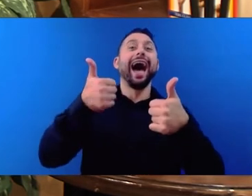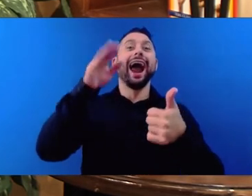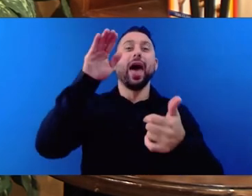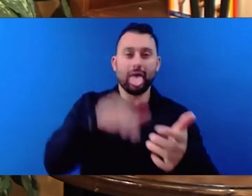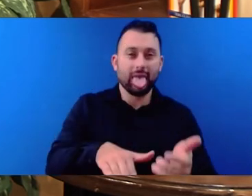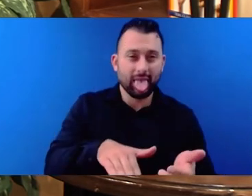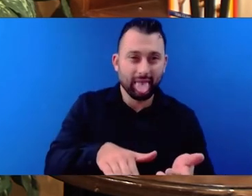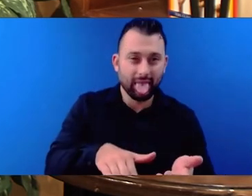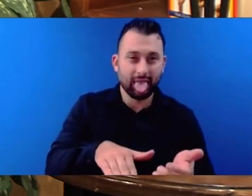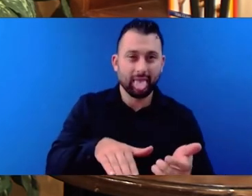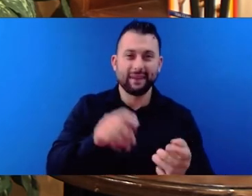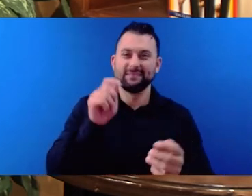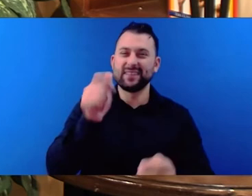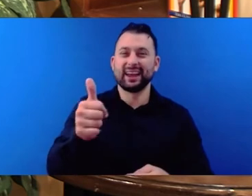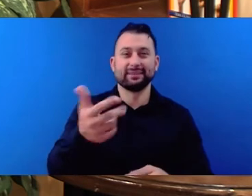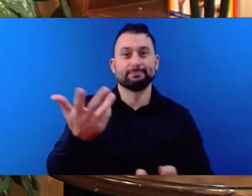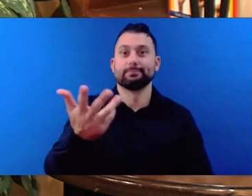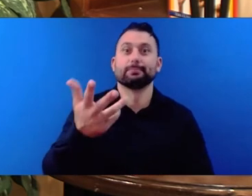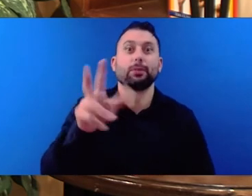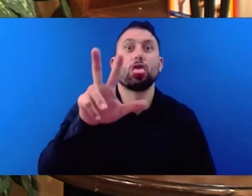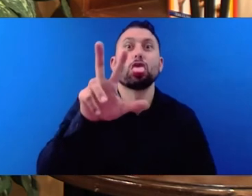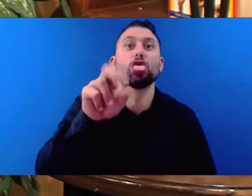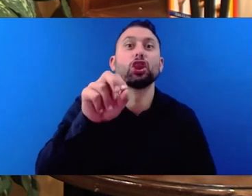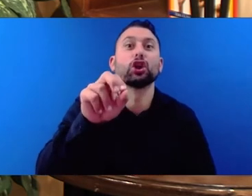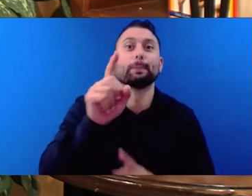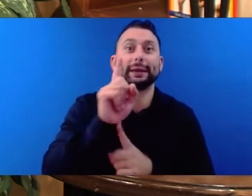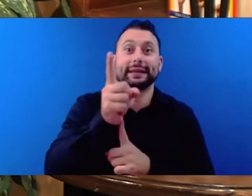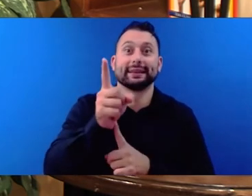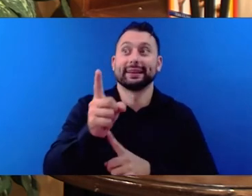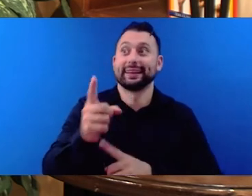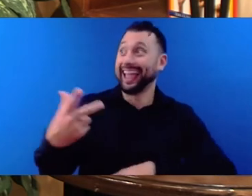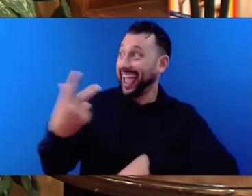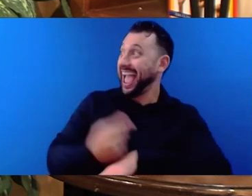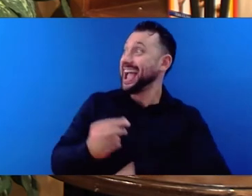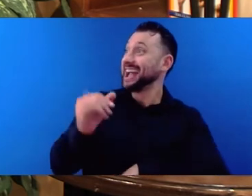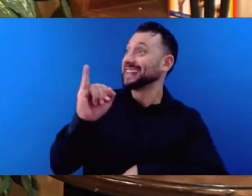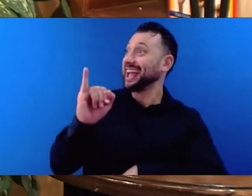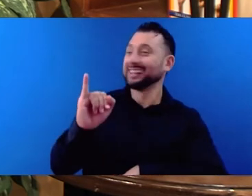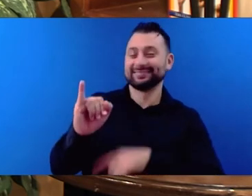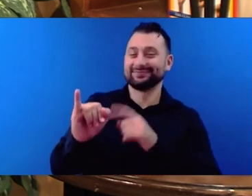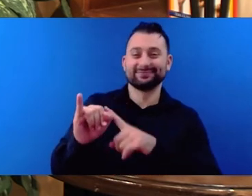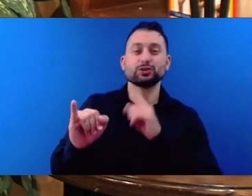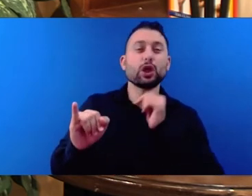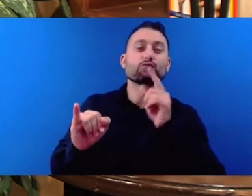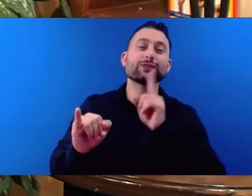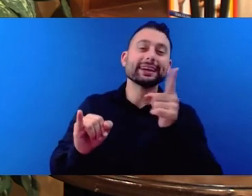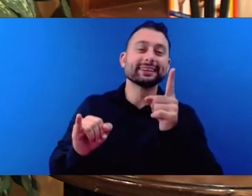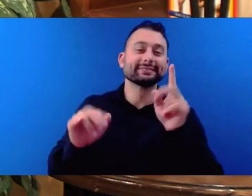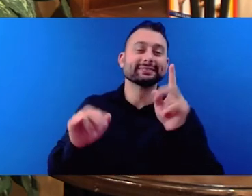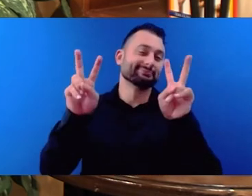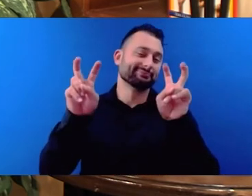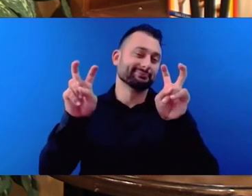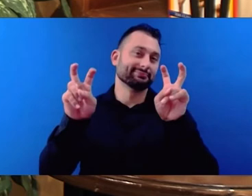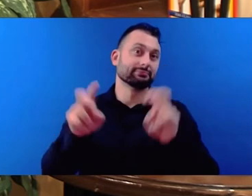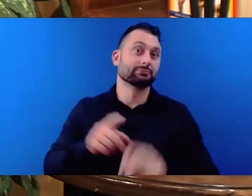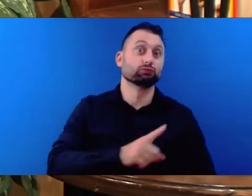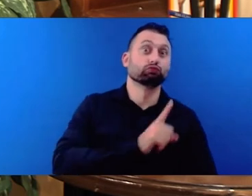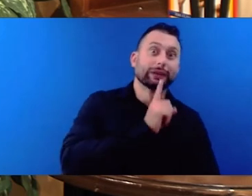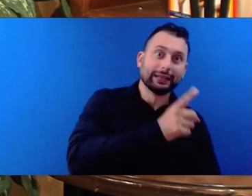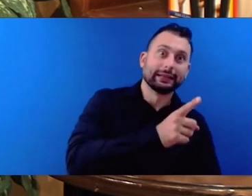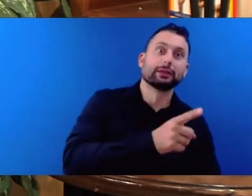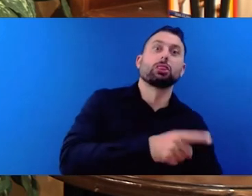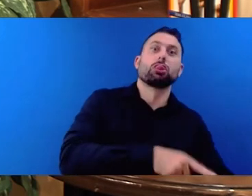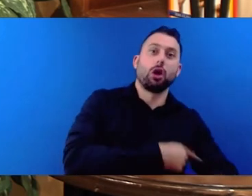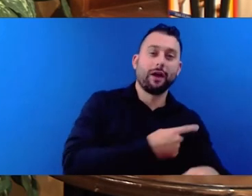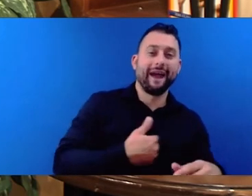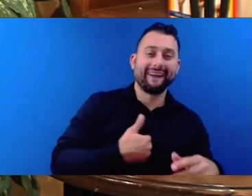would be signaled to happen anytime we eat food. We formulated some insulins to be more rapid